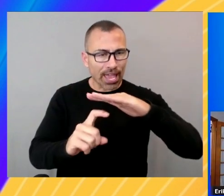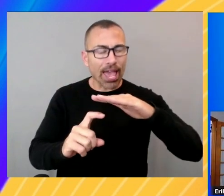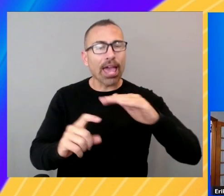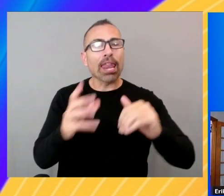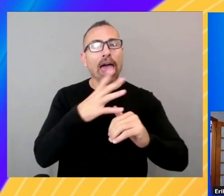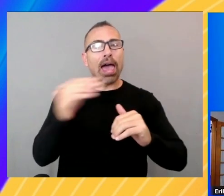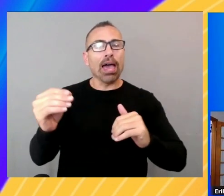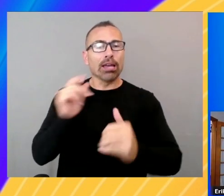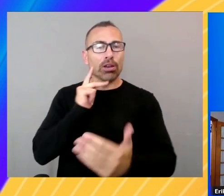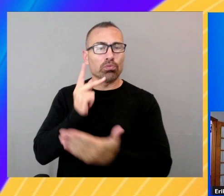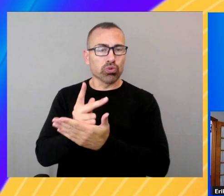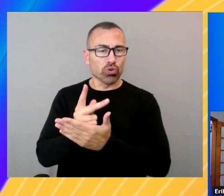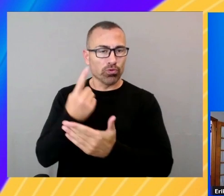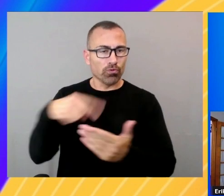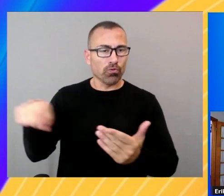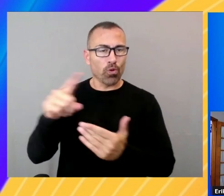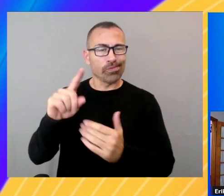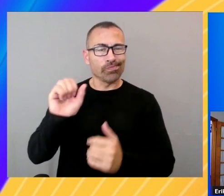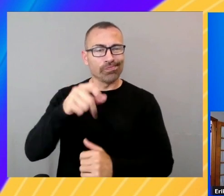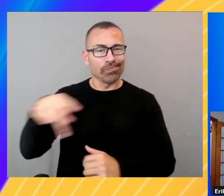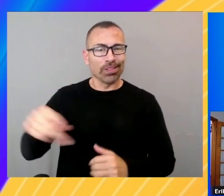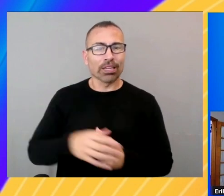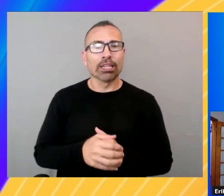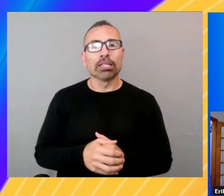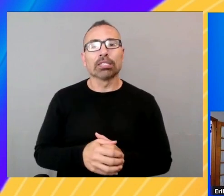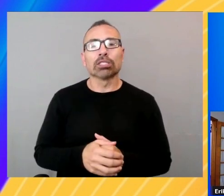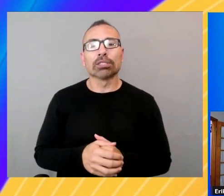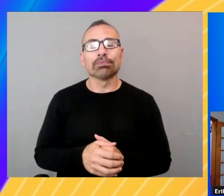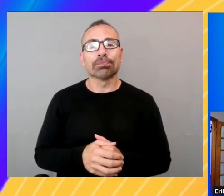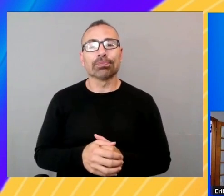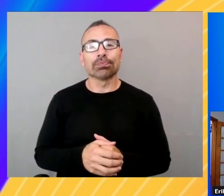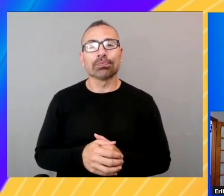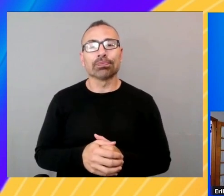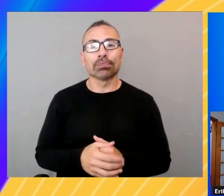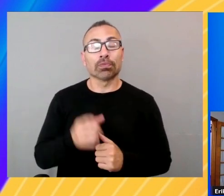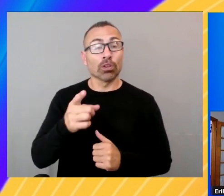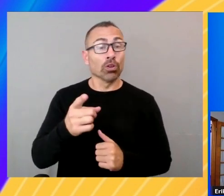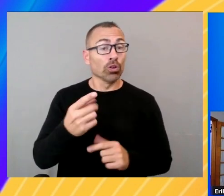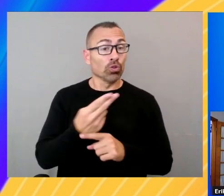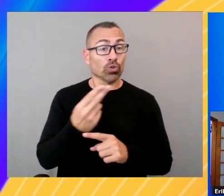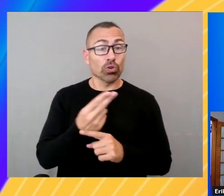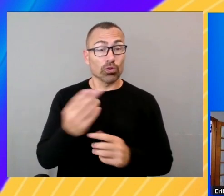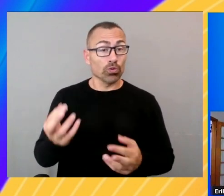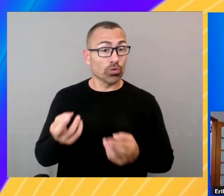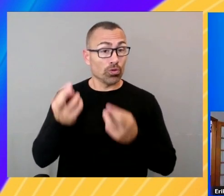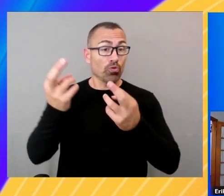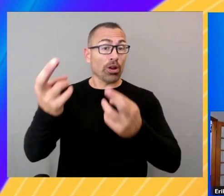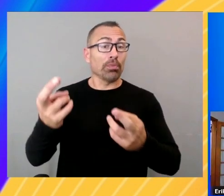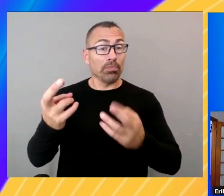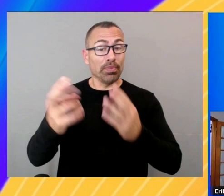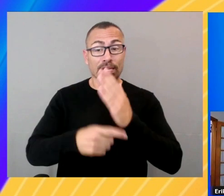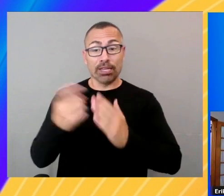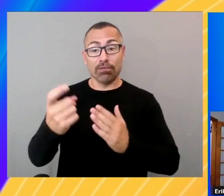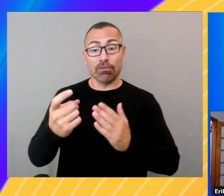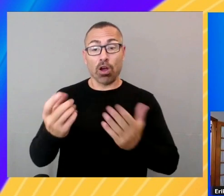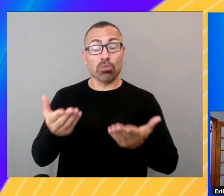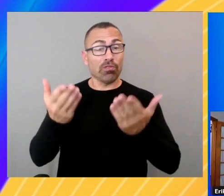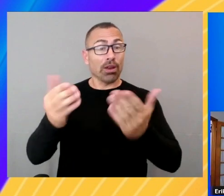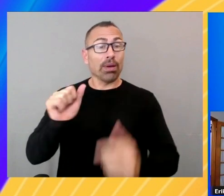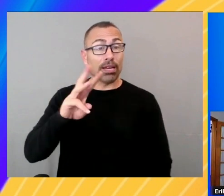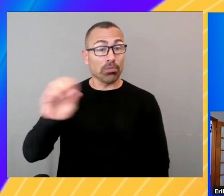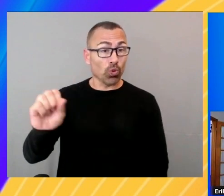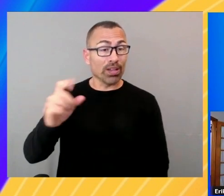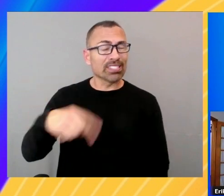place. Now, you can either go with the recommended defaults provided by AWS. These are typically critical and important